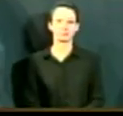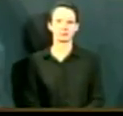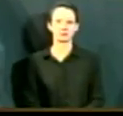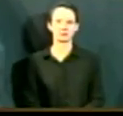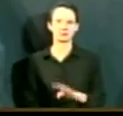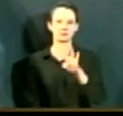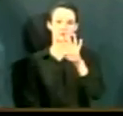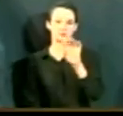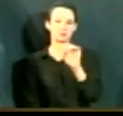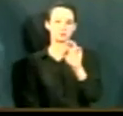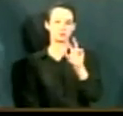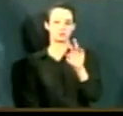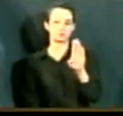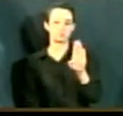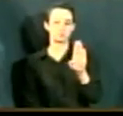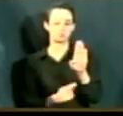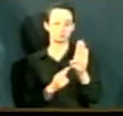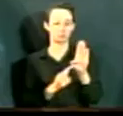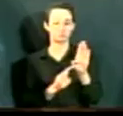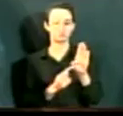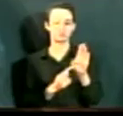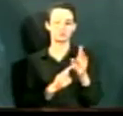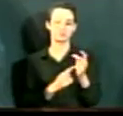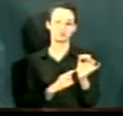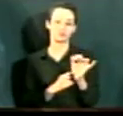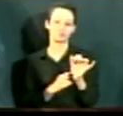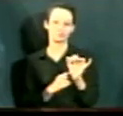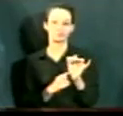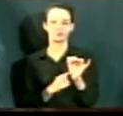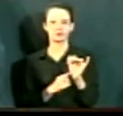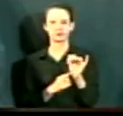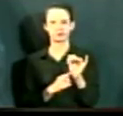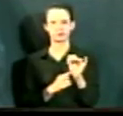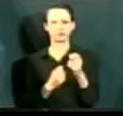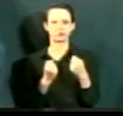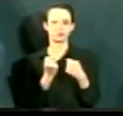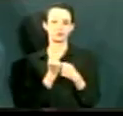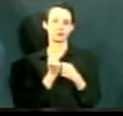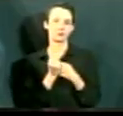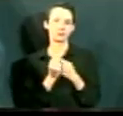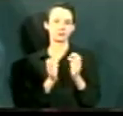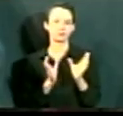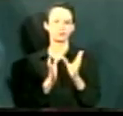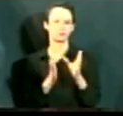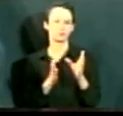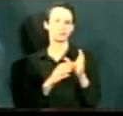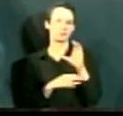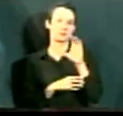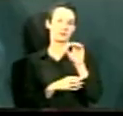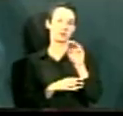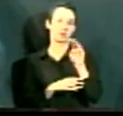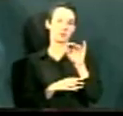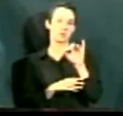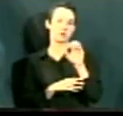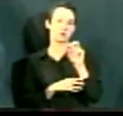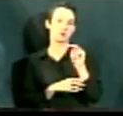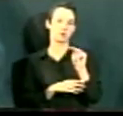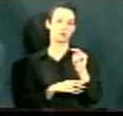of our 403Bs are kind of like, they're driven by commissions. Okay.